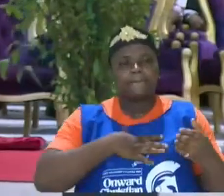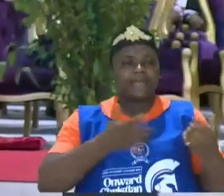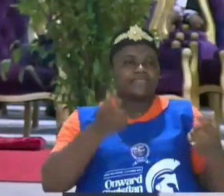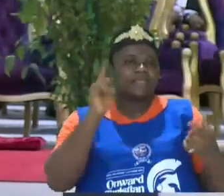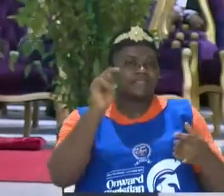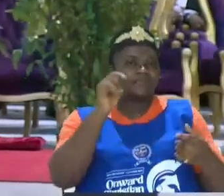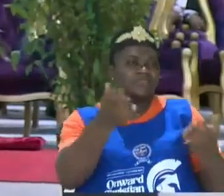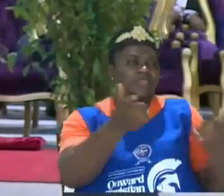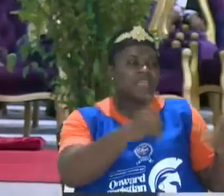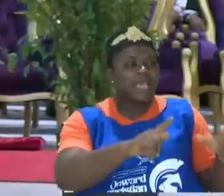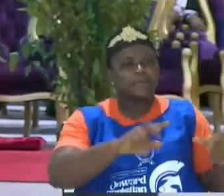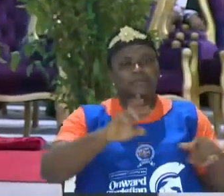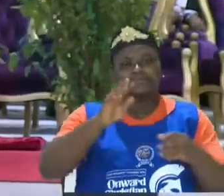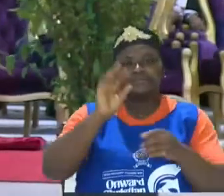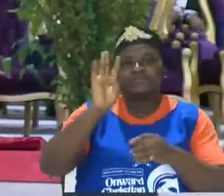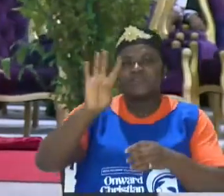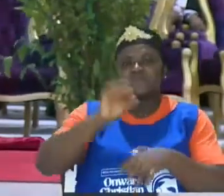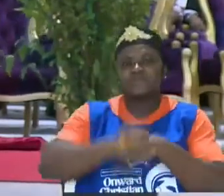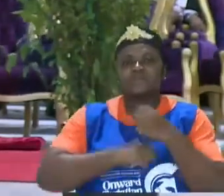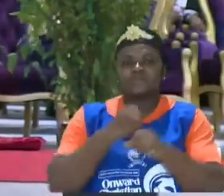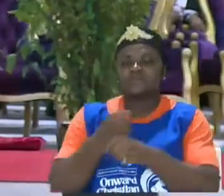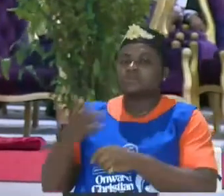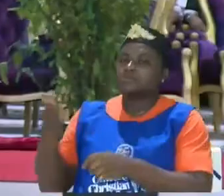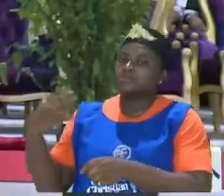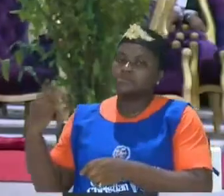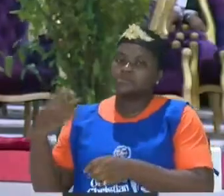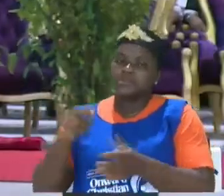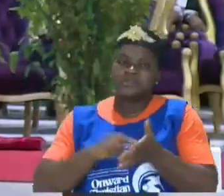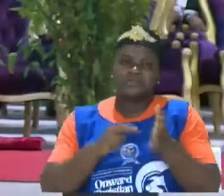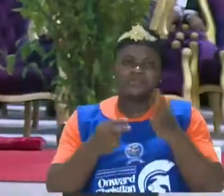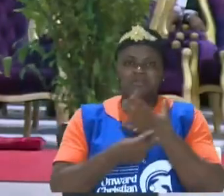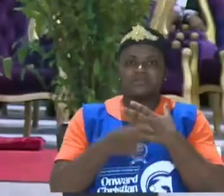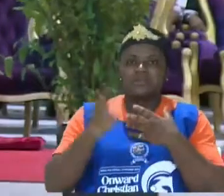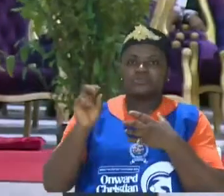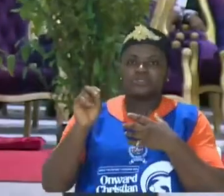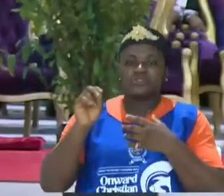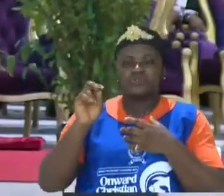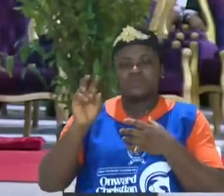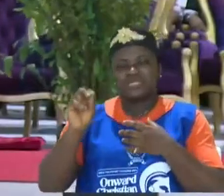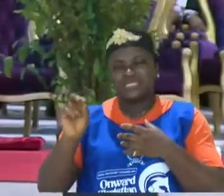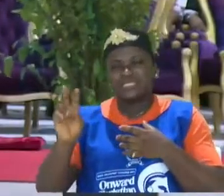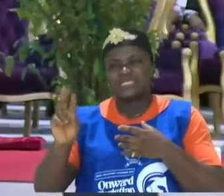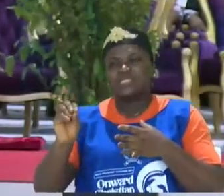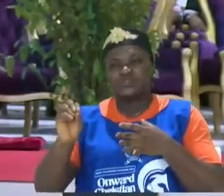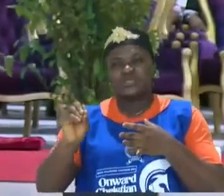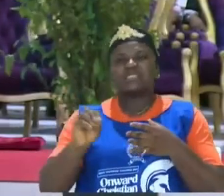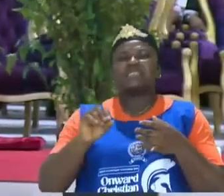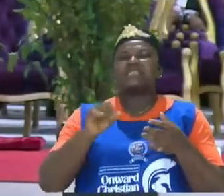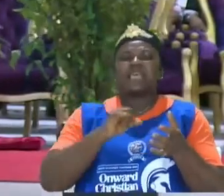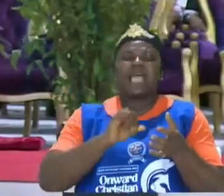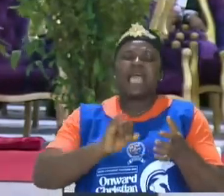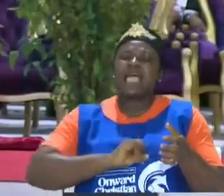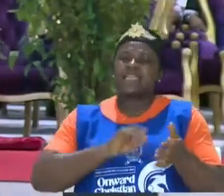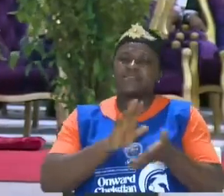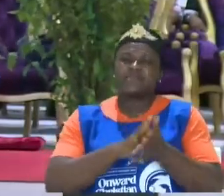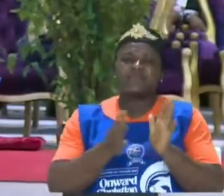ago, precisely November 2020. I felt very sick and it was so severe that I was placed on